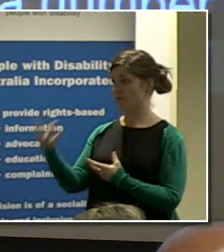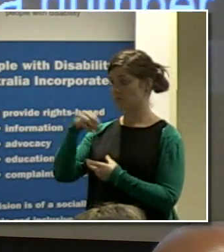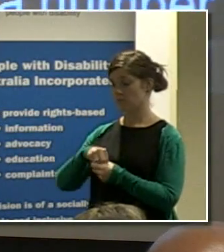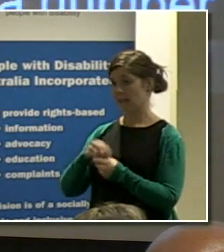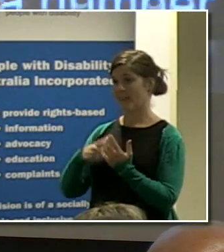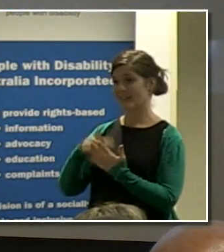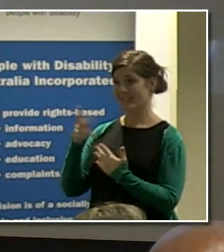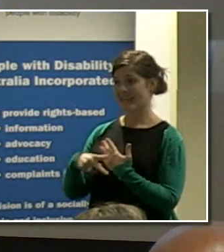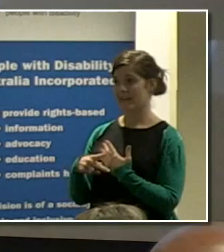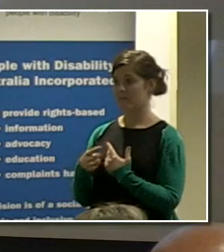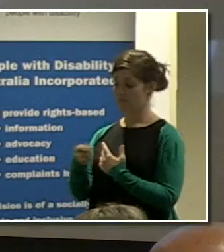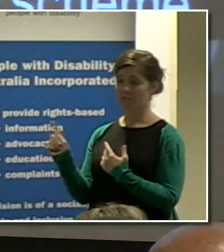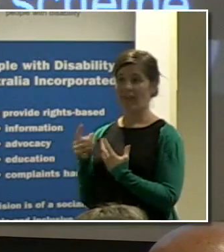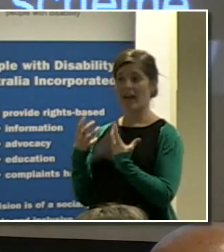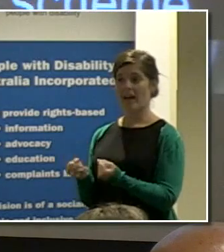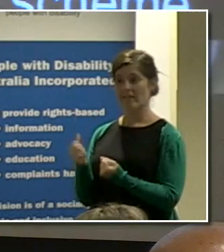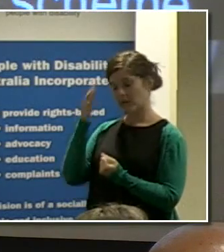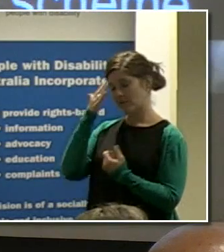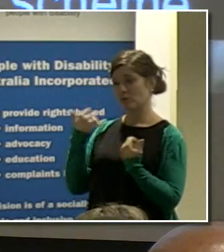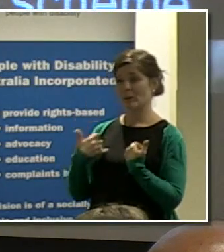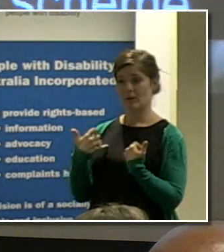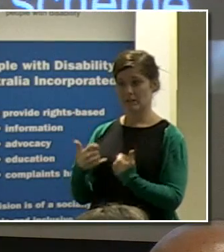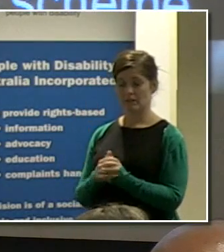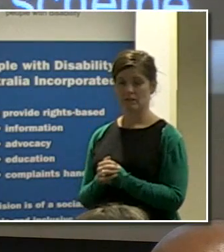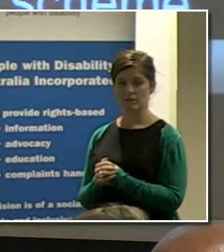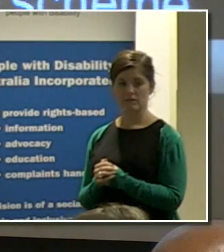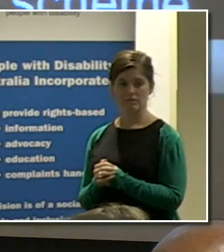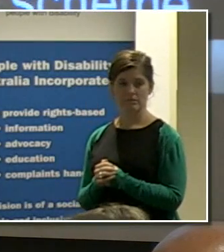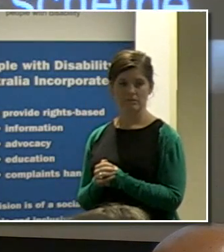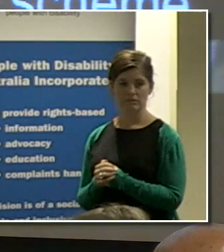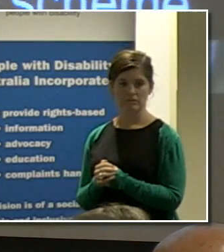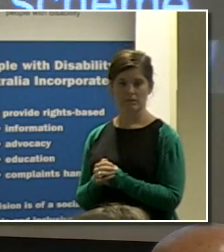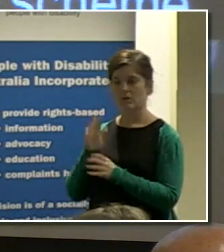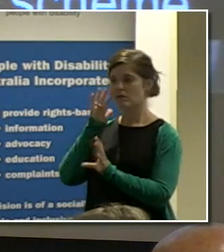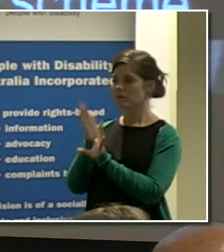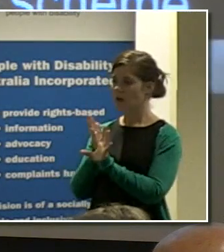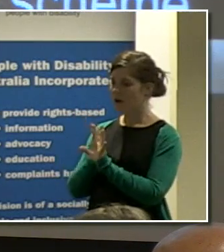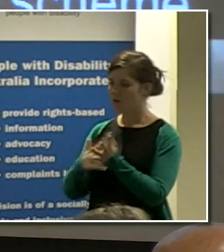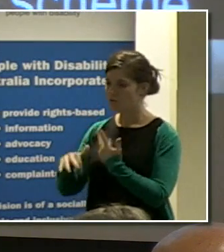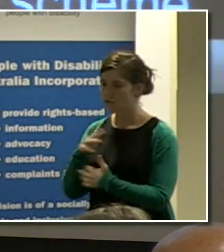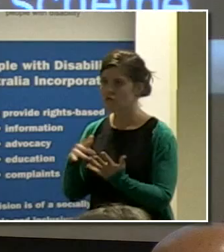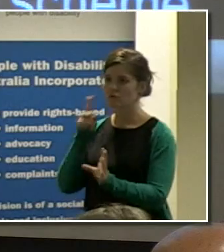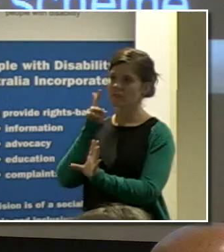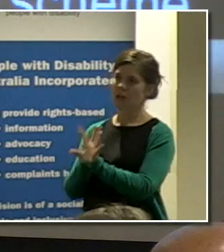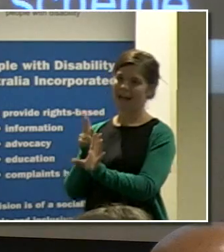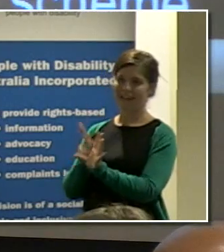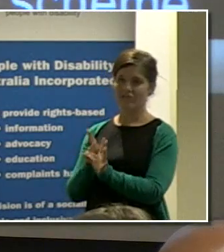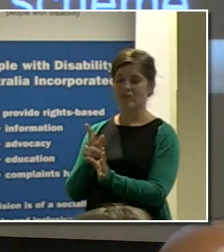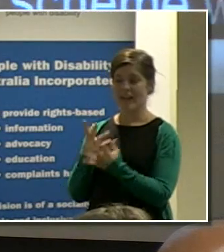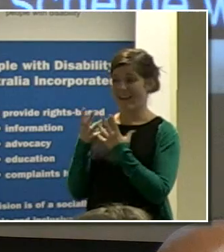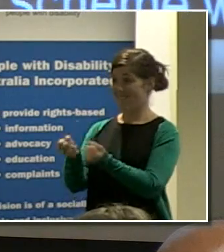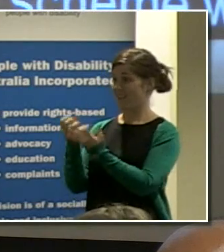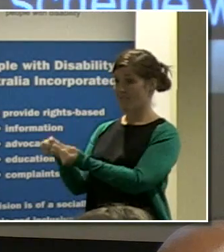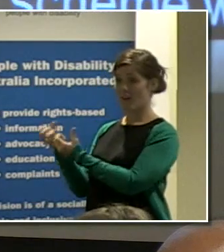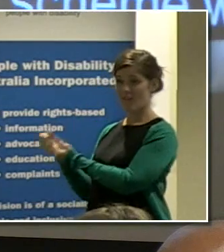scheme we're from mental illness, psychosocial, psychiatric impairment. In fact, we have about